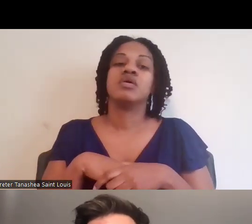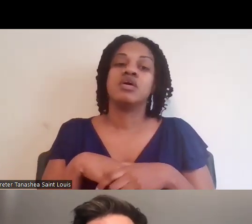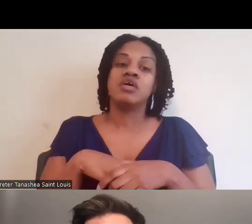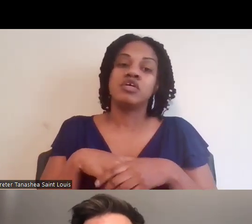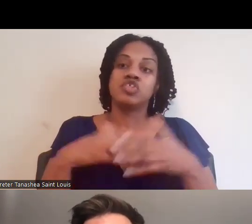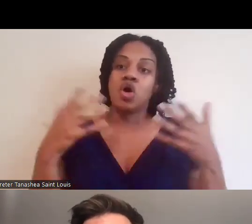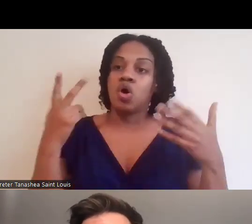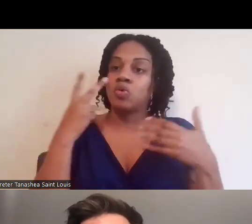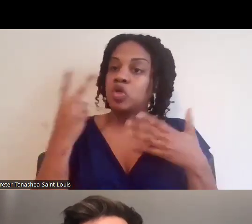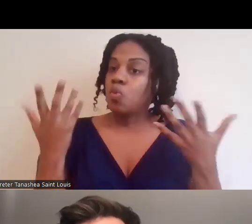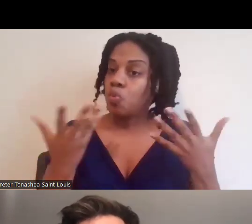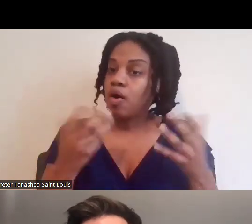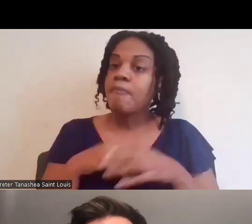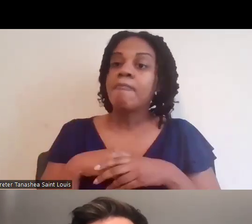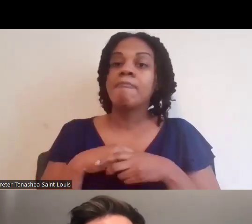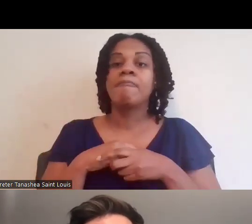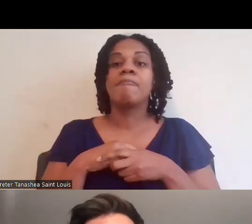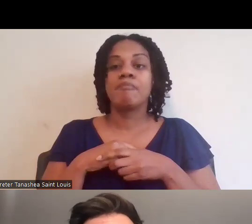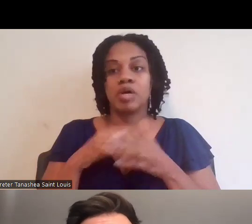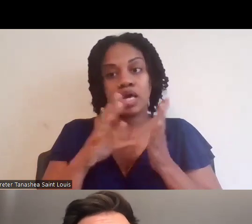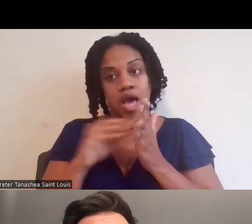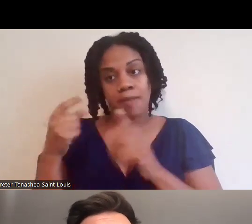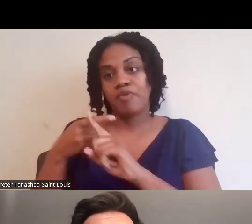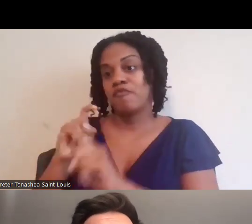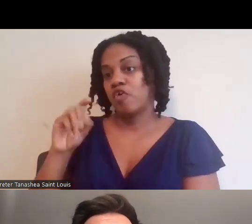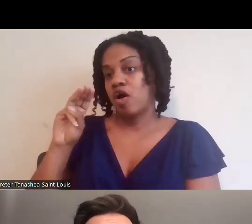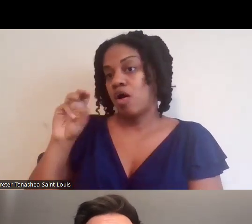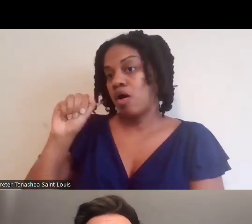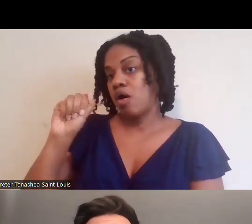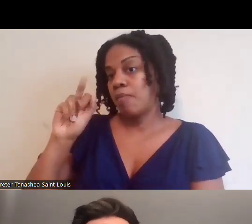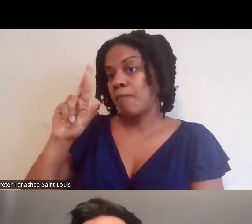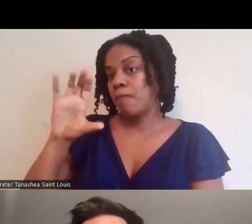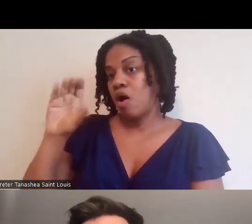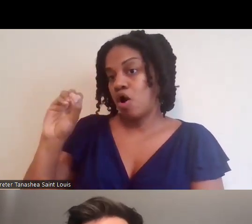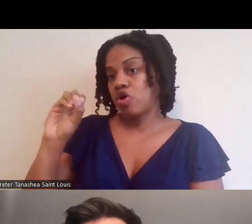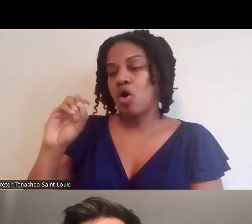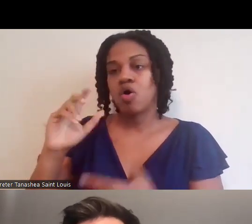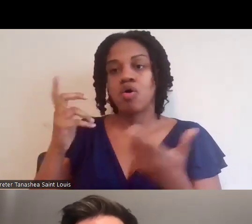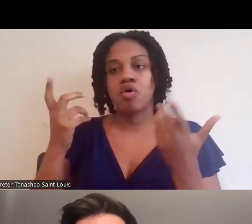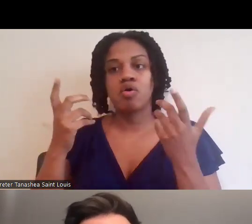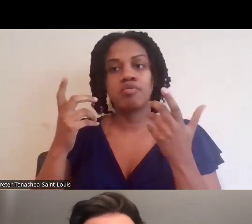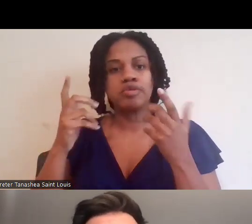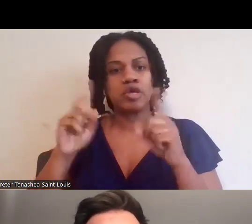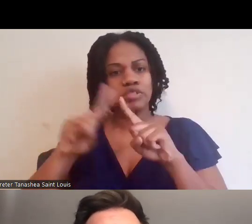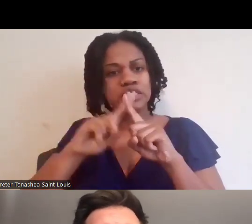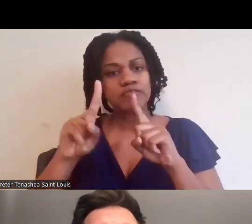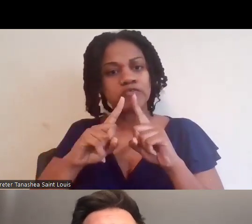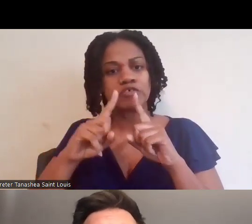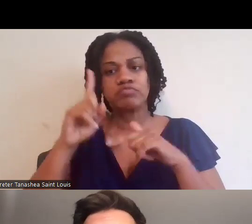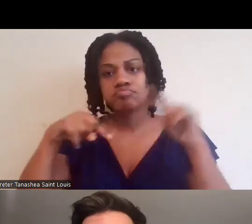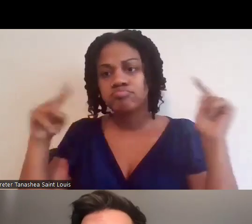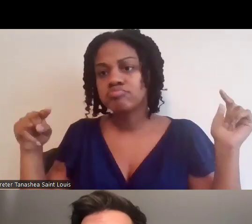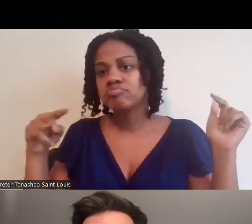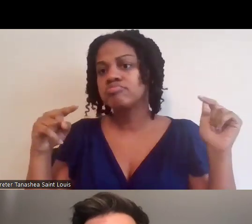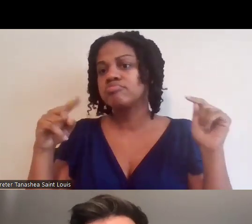was, to sort of echo what we heard from Marco, high degrees of variation, in terms